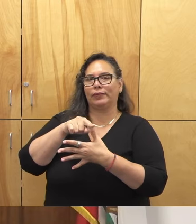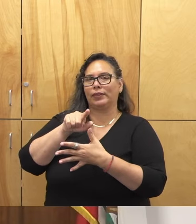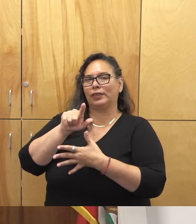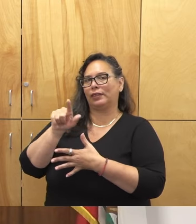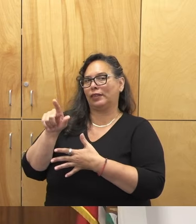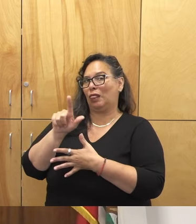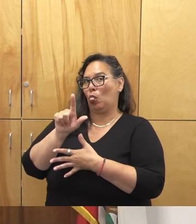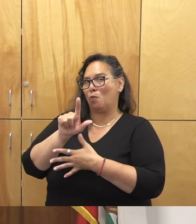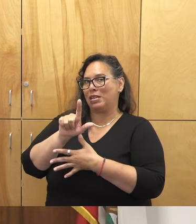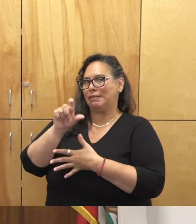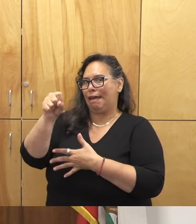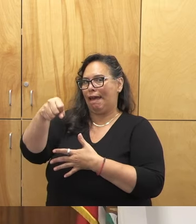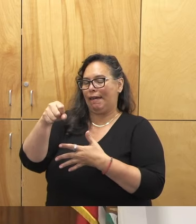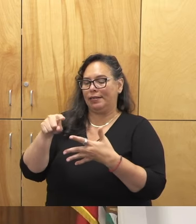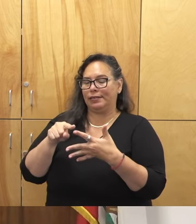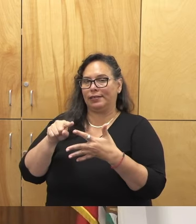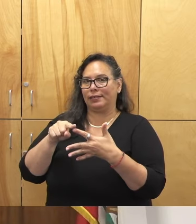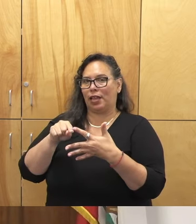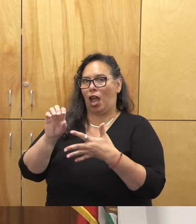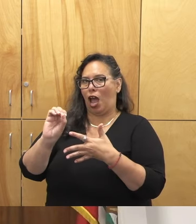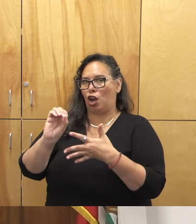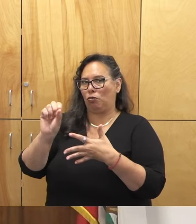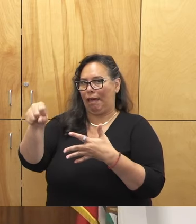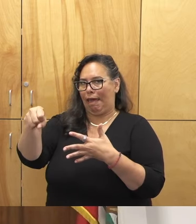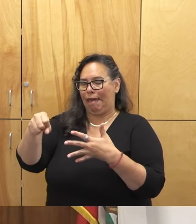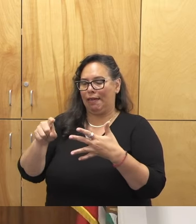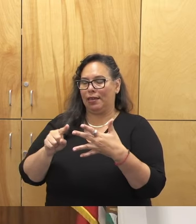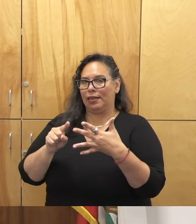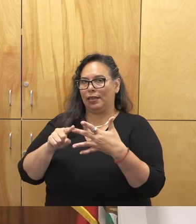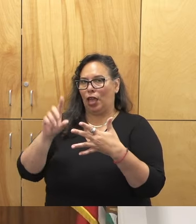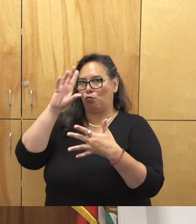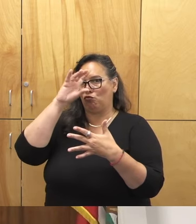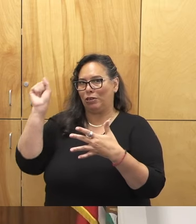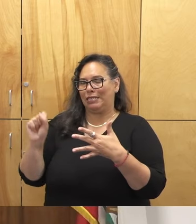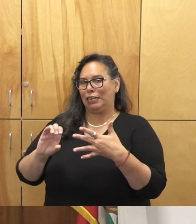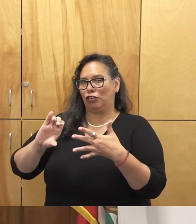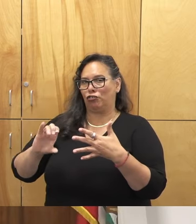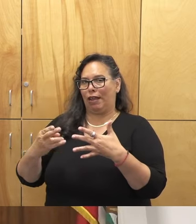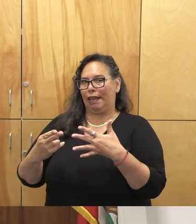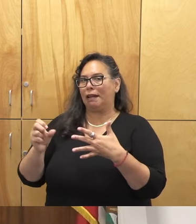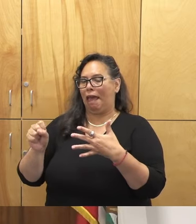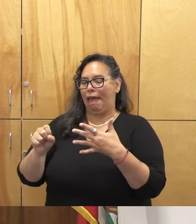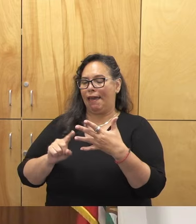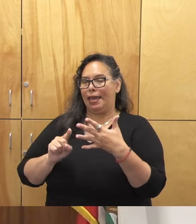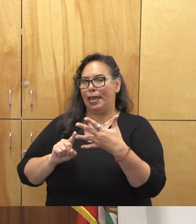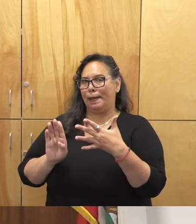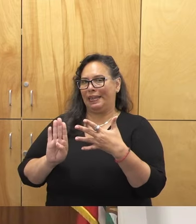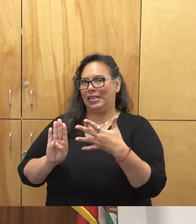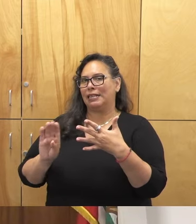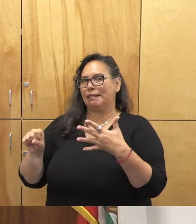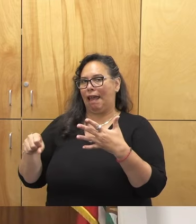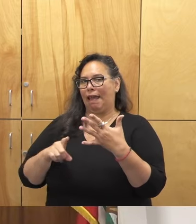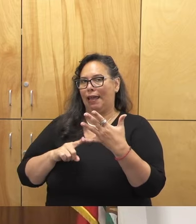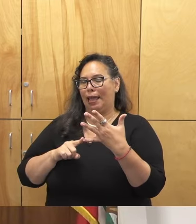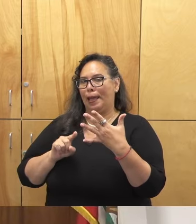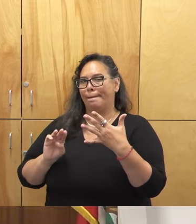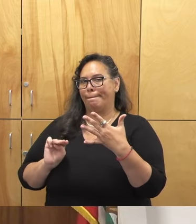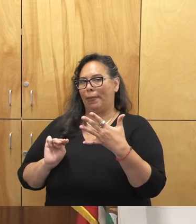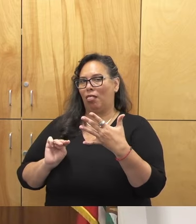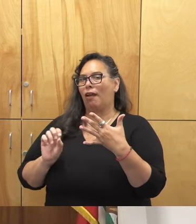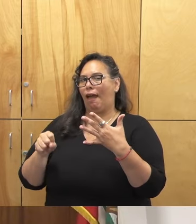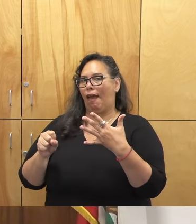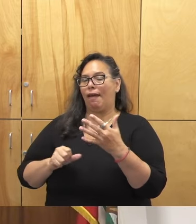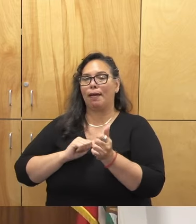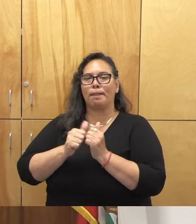Lopez? Aye. Member Otto? Aye. President Craighead? Aye. Member Benitez? Aye. And Member Miller? Aye.